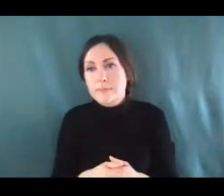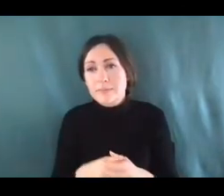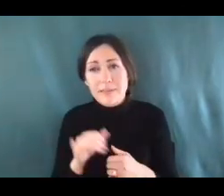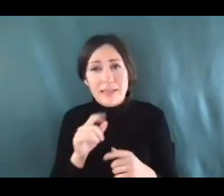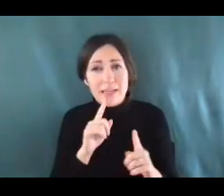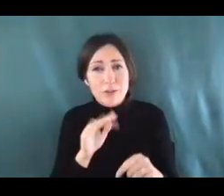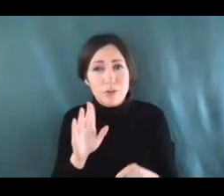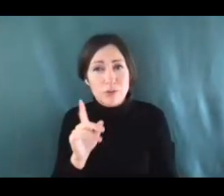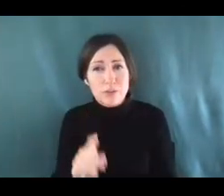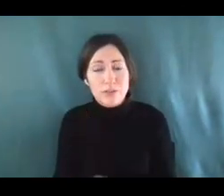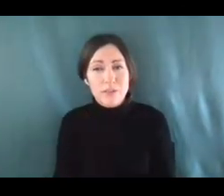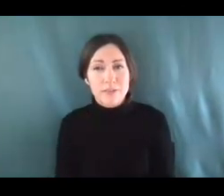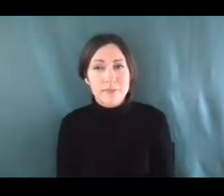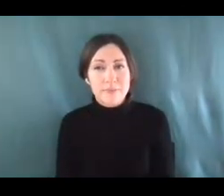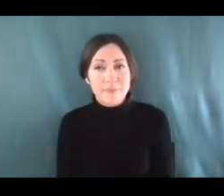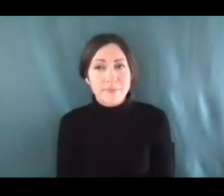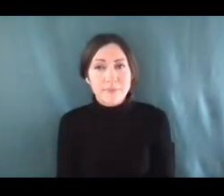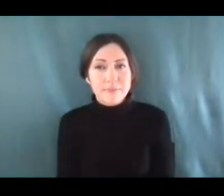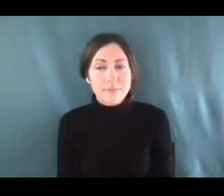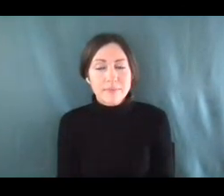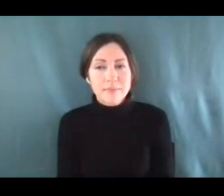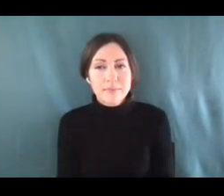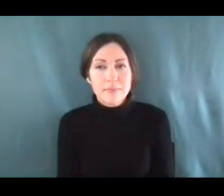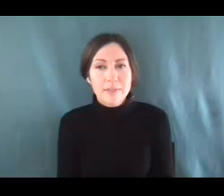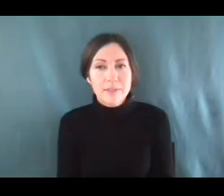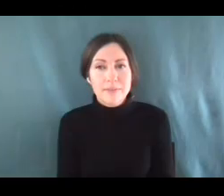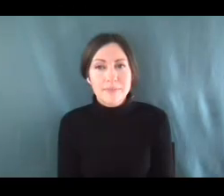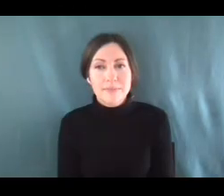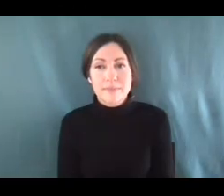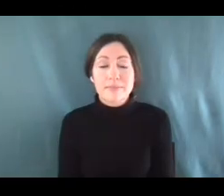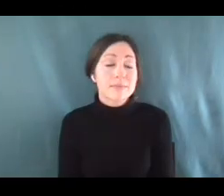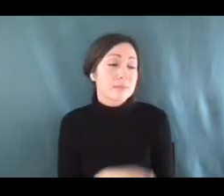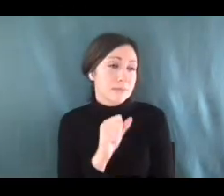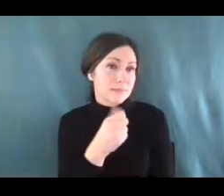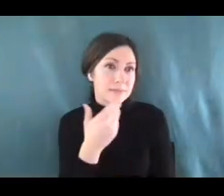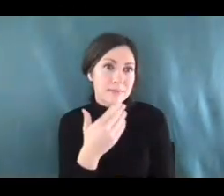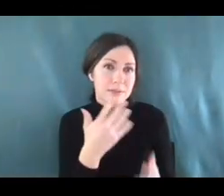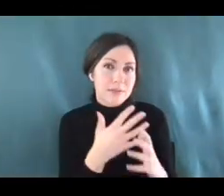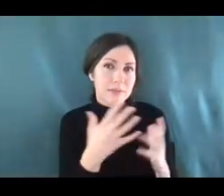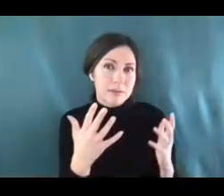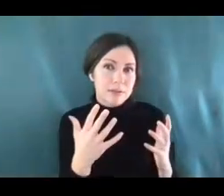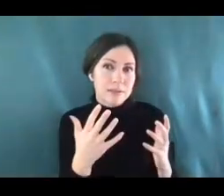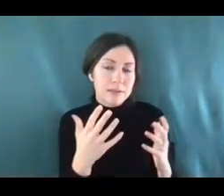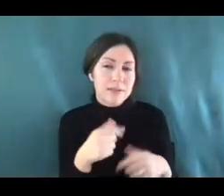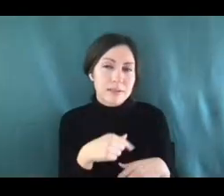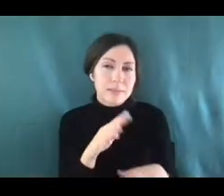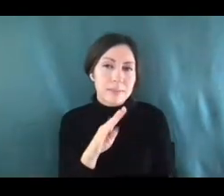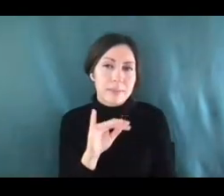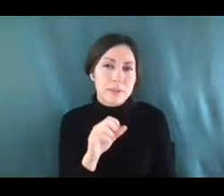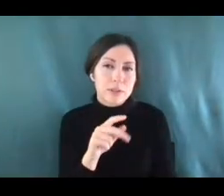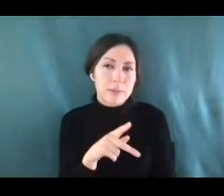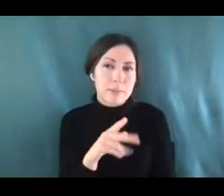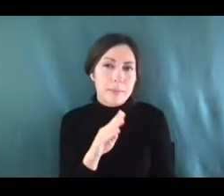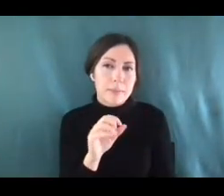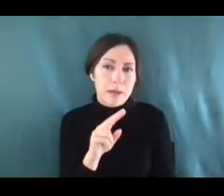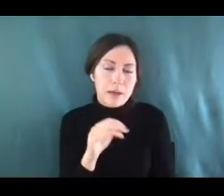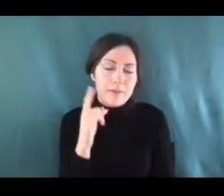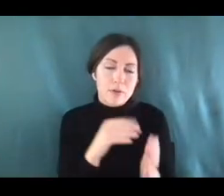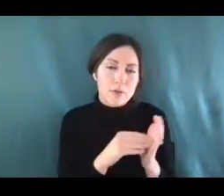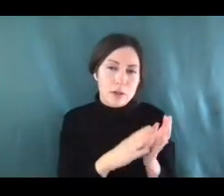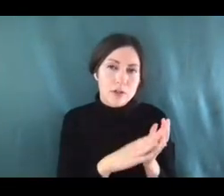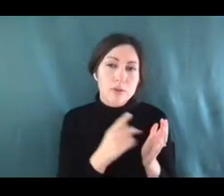your question fully? Okay. Yes, thank you so much. And this is Bishop Bonnie Radden for the record. Thank you so much,